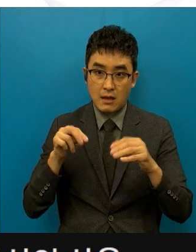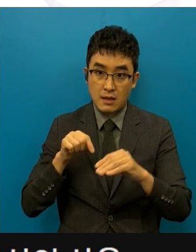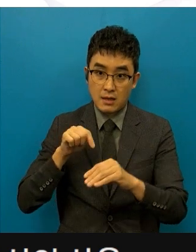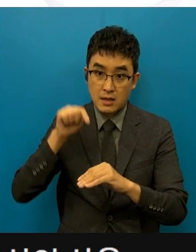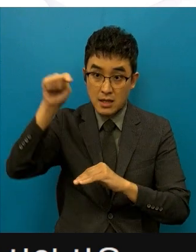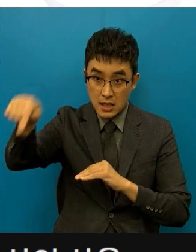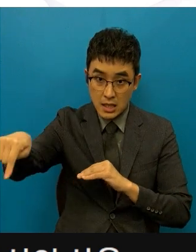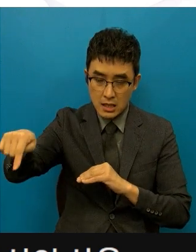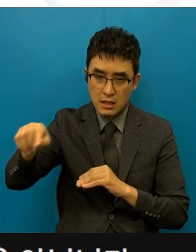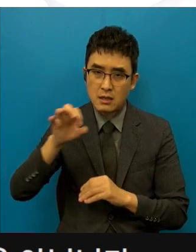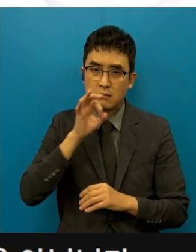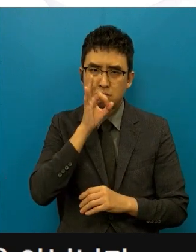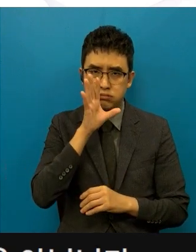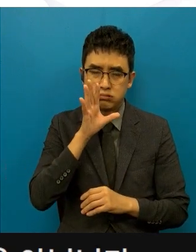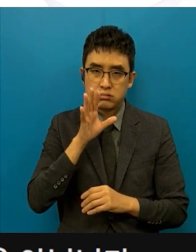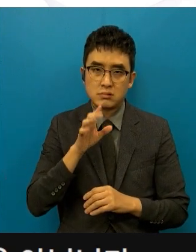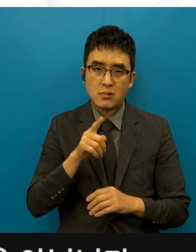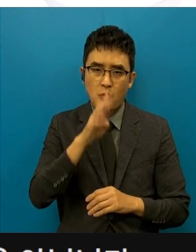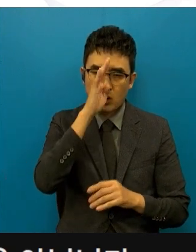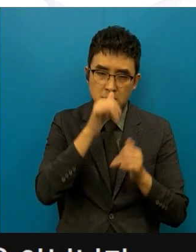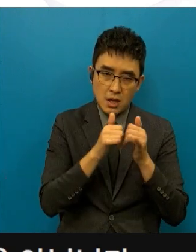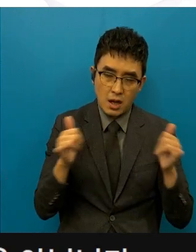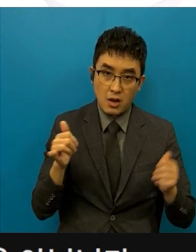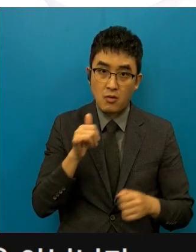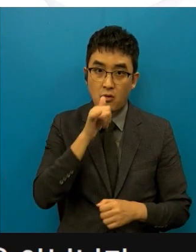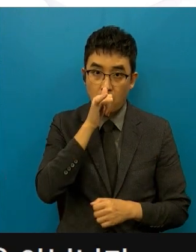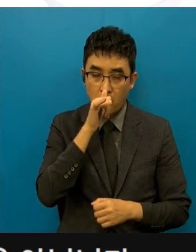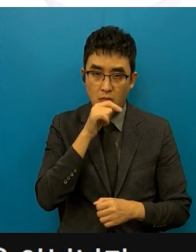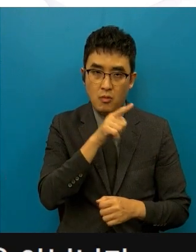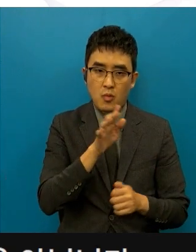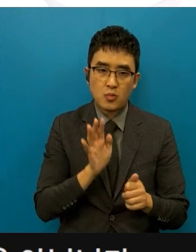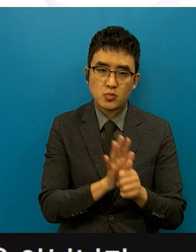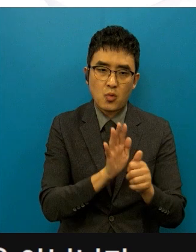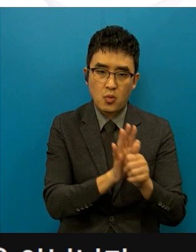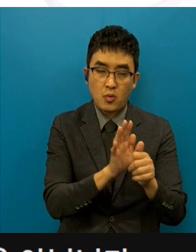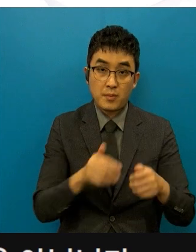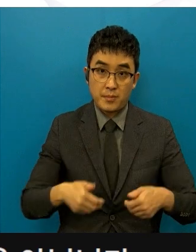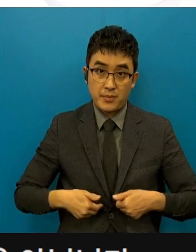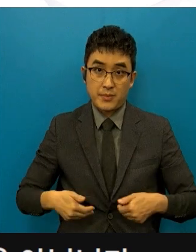So the main question is, what happens to the